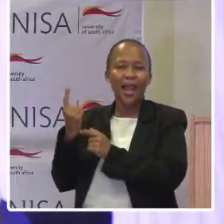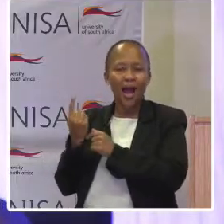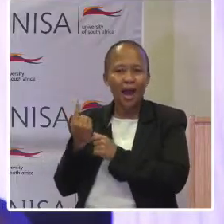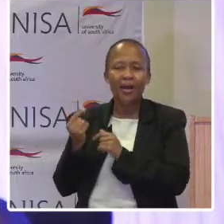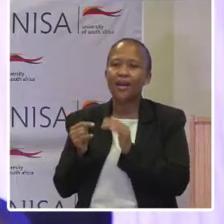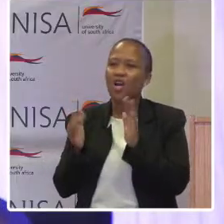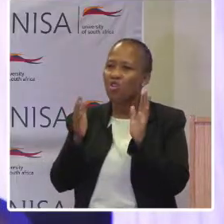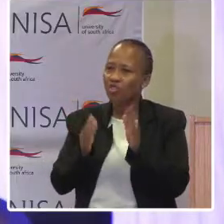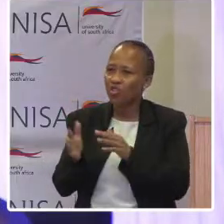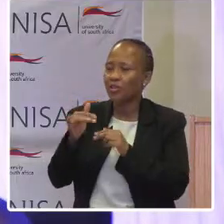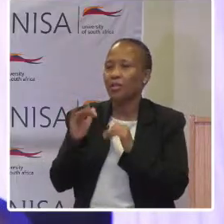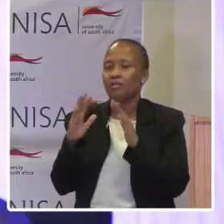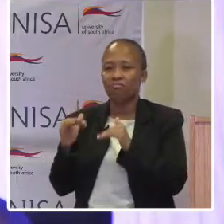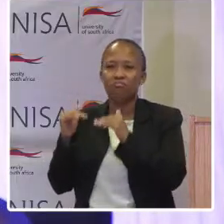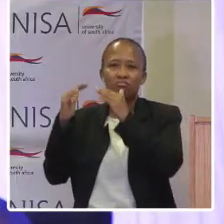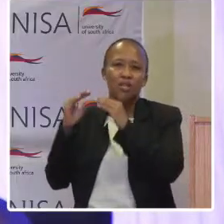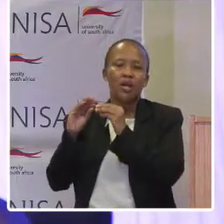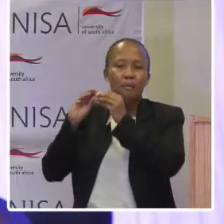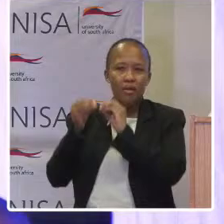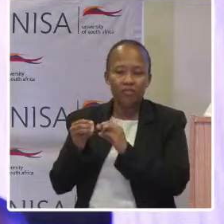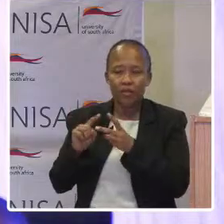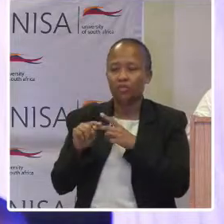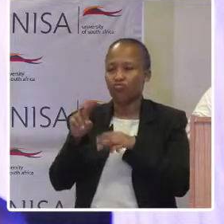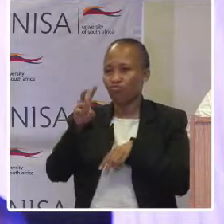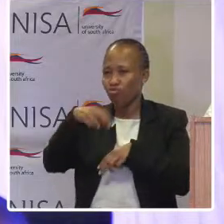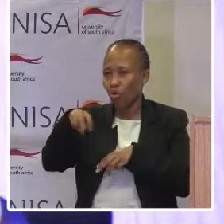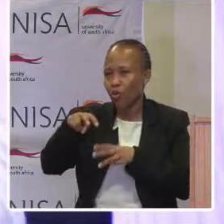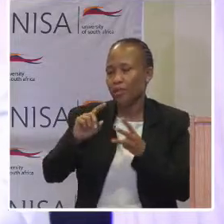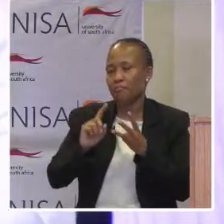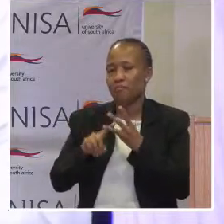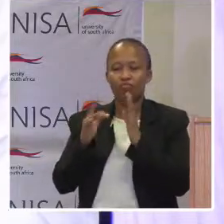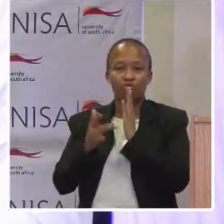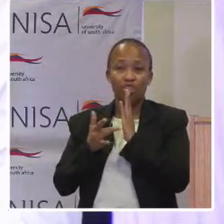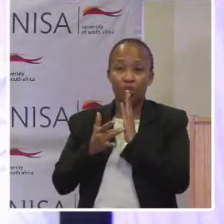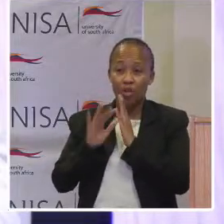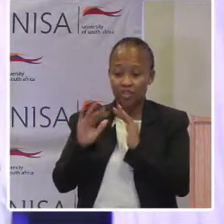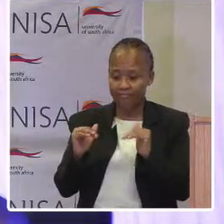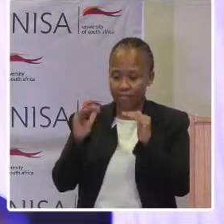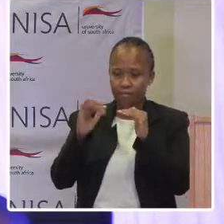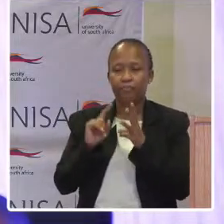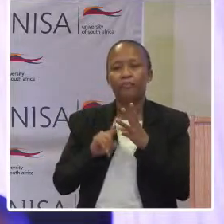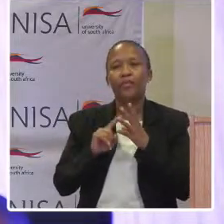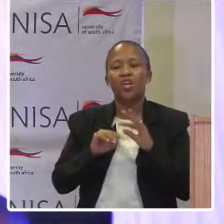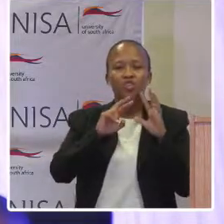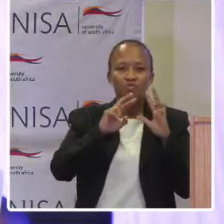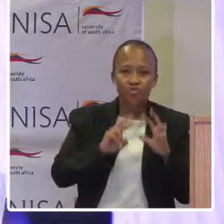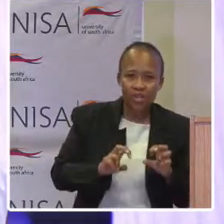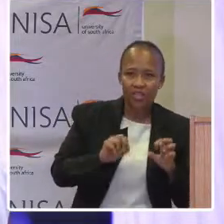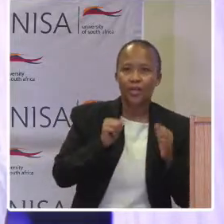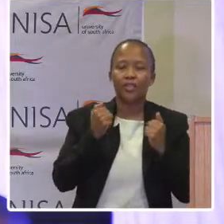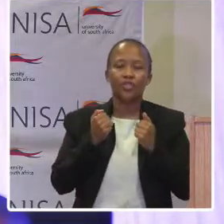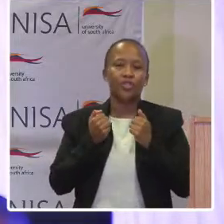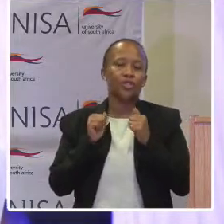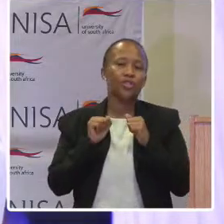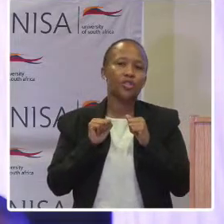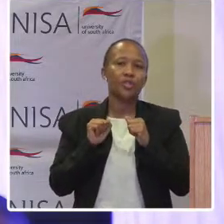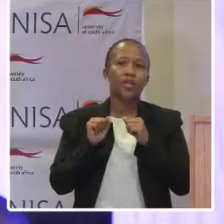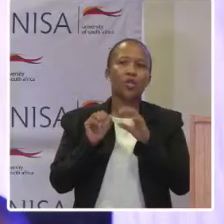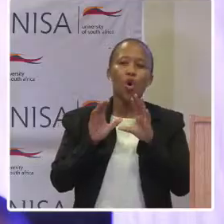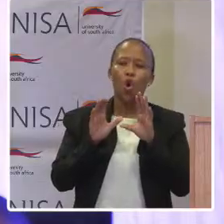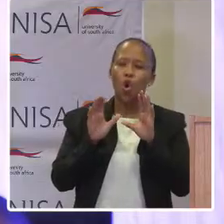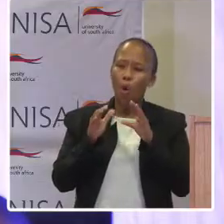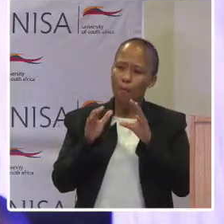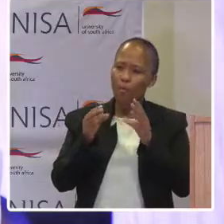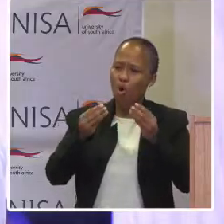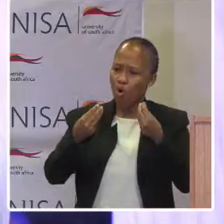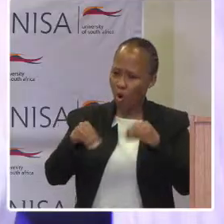advanced manufacturing, tourism, and technology. We need to look at research, innovation, and commercialization, which is what we do